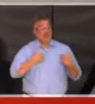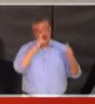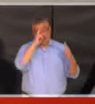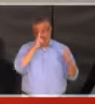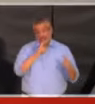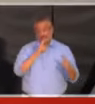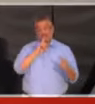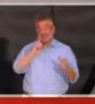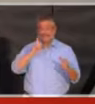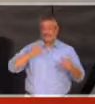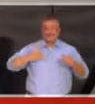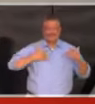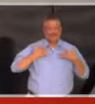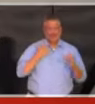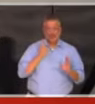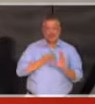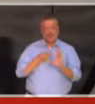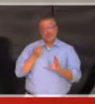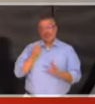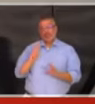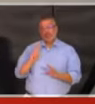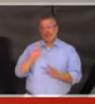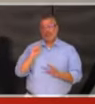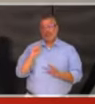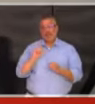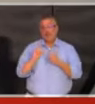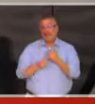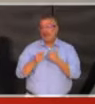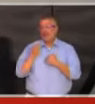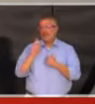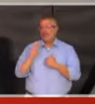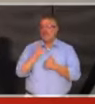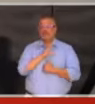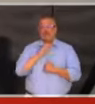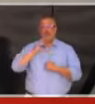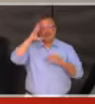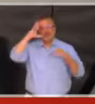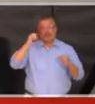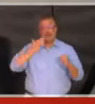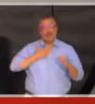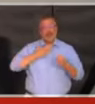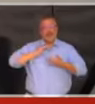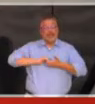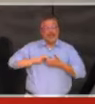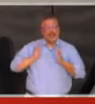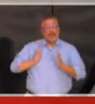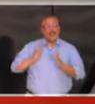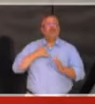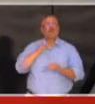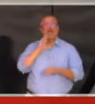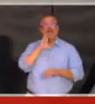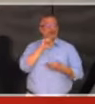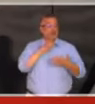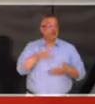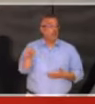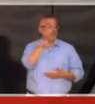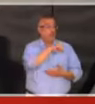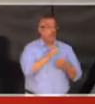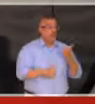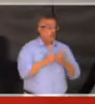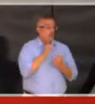and so excited to join the governor, the lieutenant governor, the chancellor, the president, my colleagues, and students,